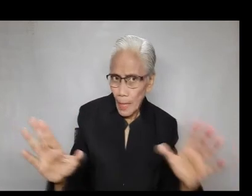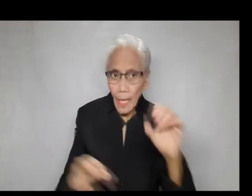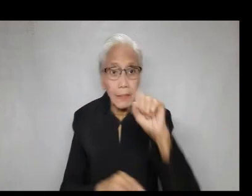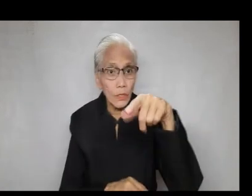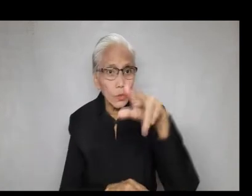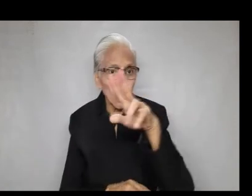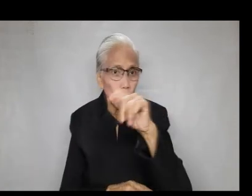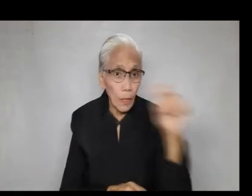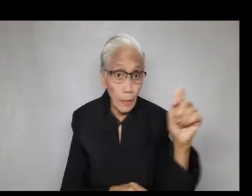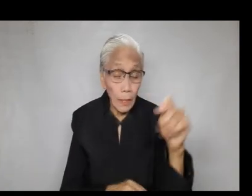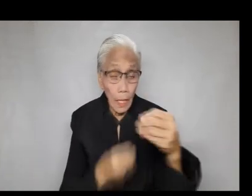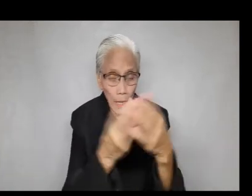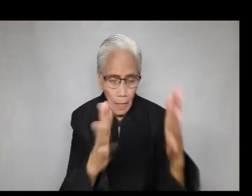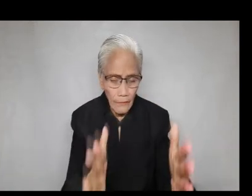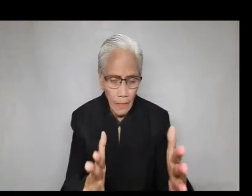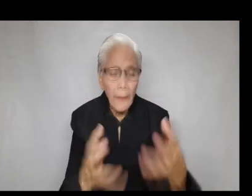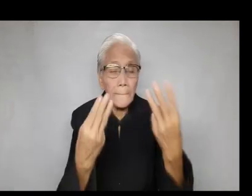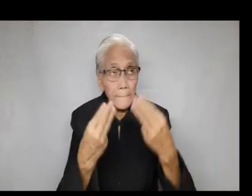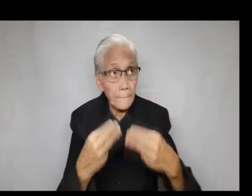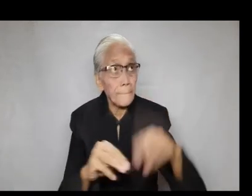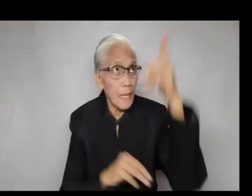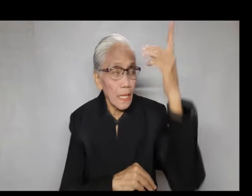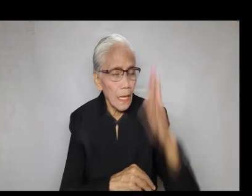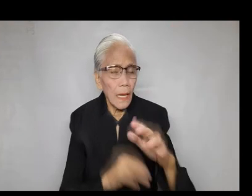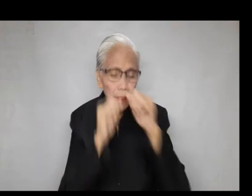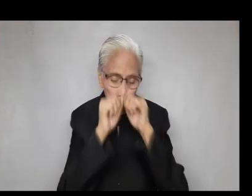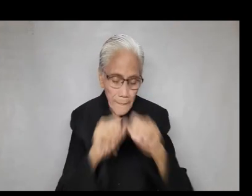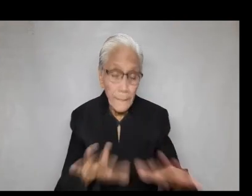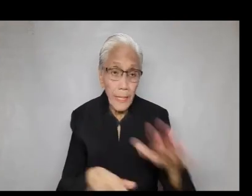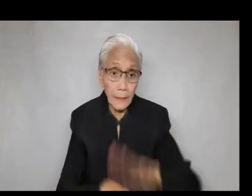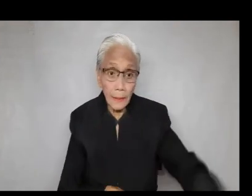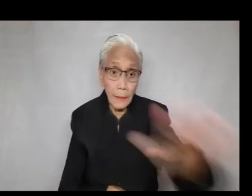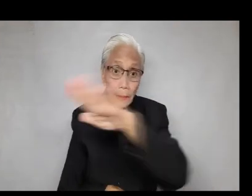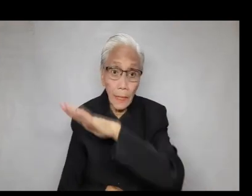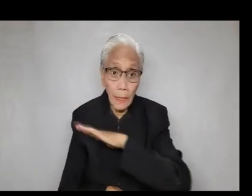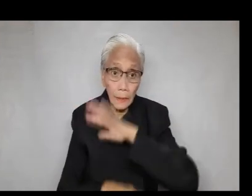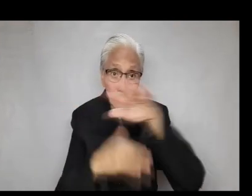Please naman, do yourself, others, and Christ a favor.